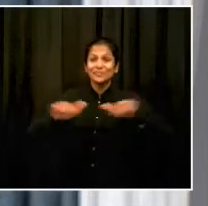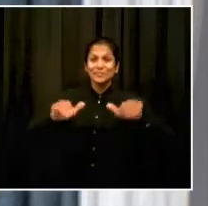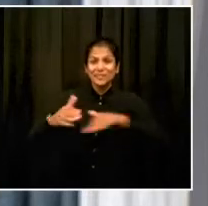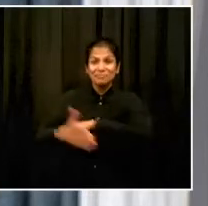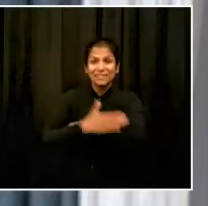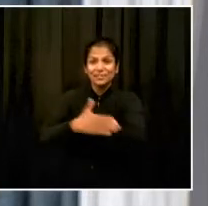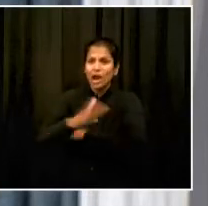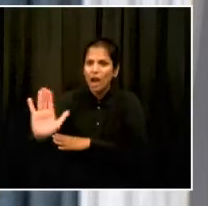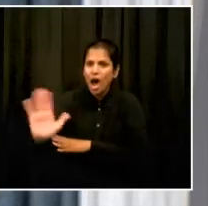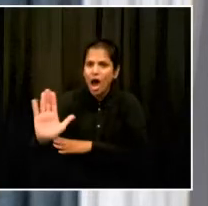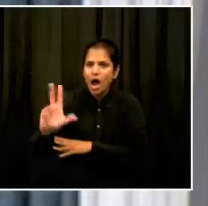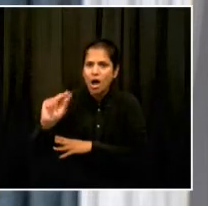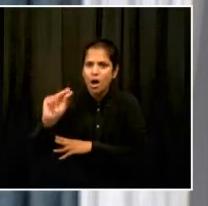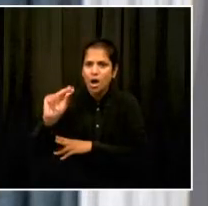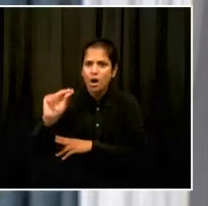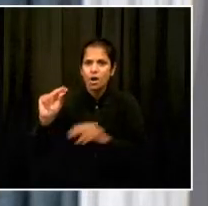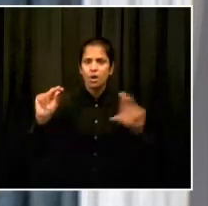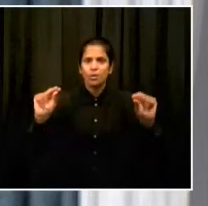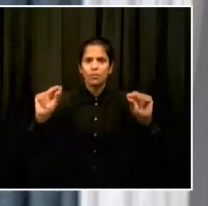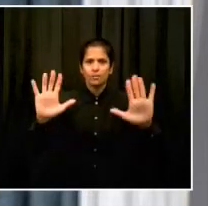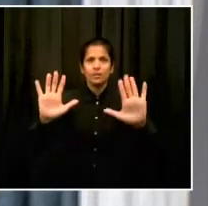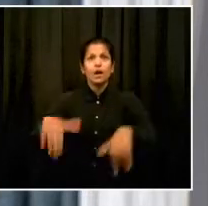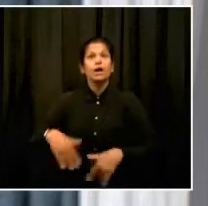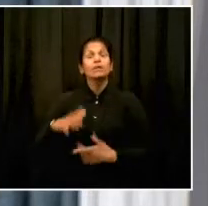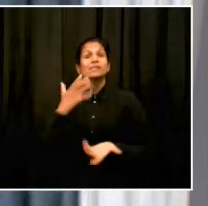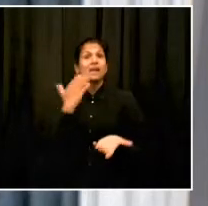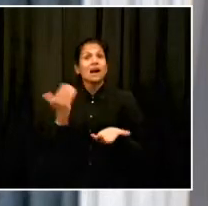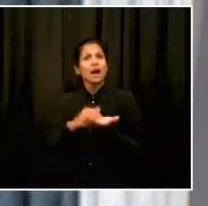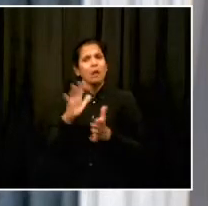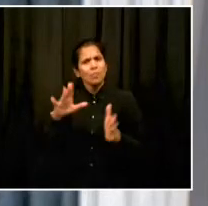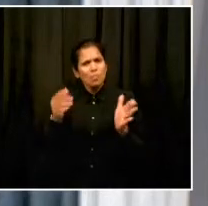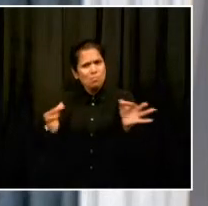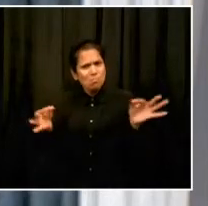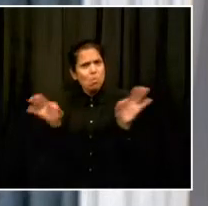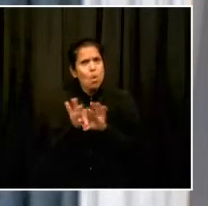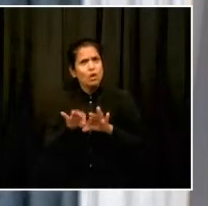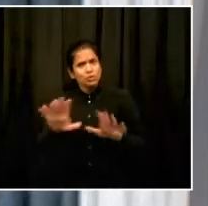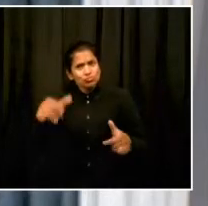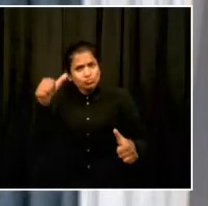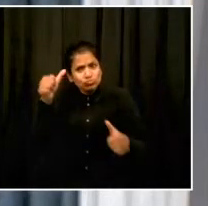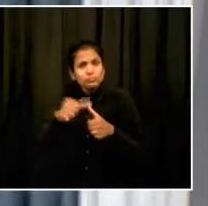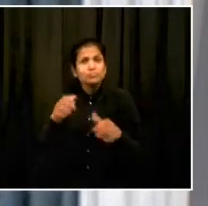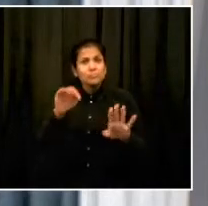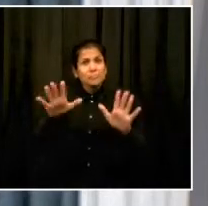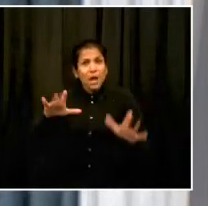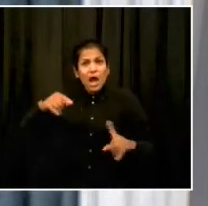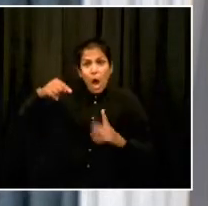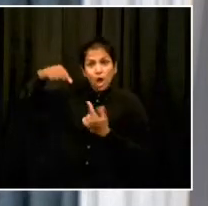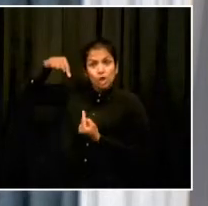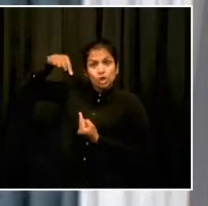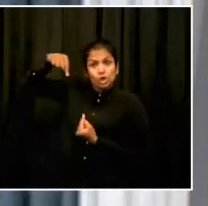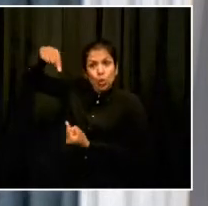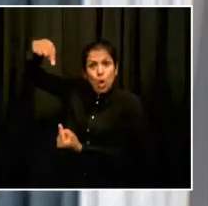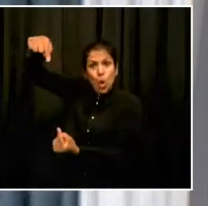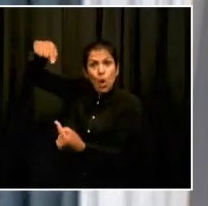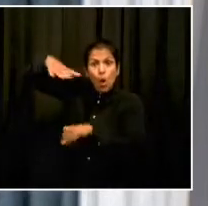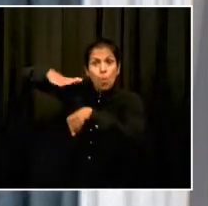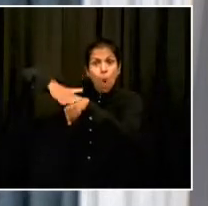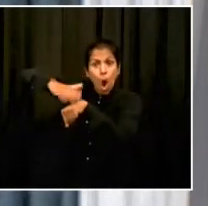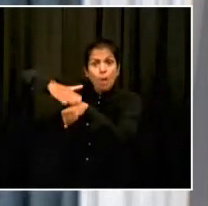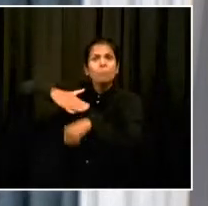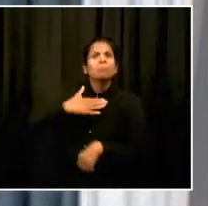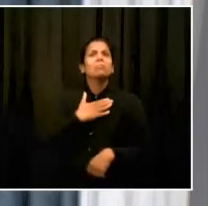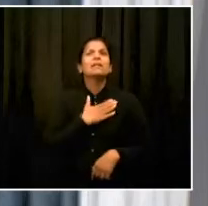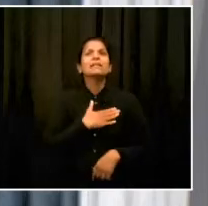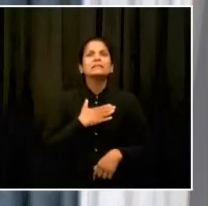issued, seek cover immediately. If you come across flooding, whether walking or driving, turn around, don't drown. And